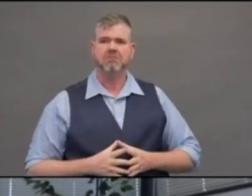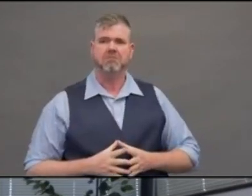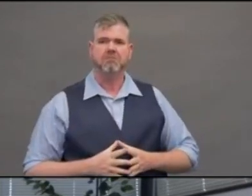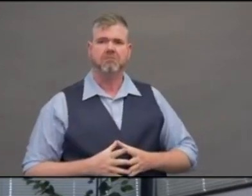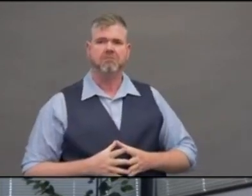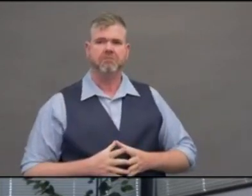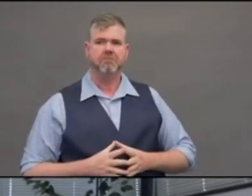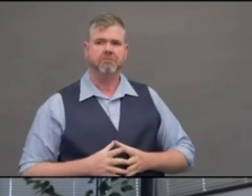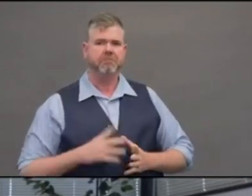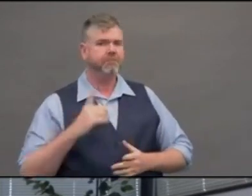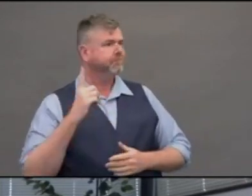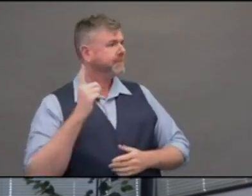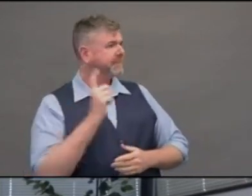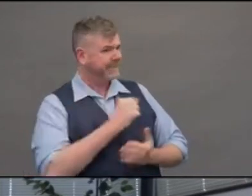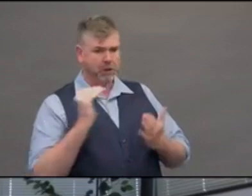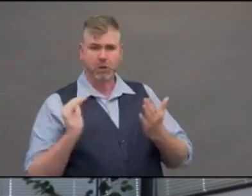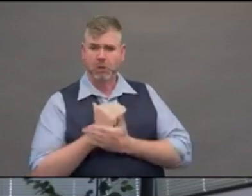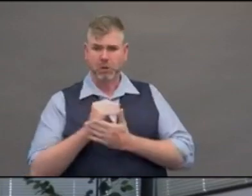thank you, David.